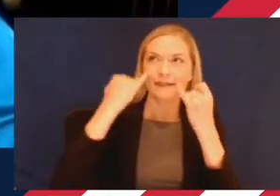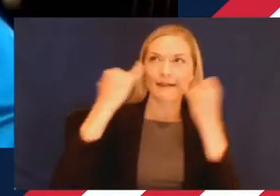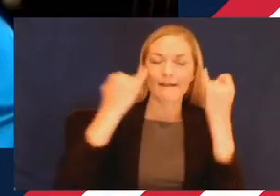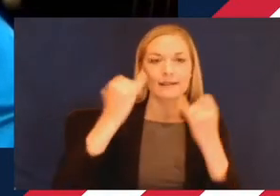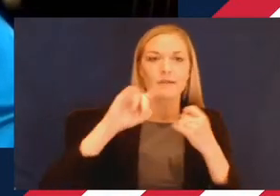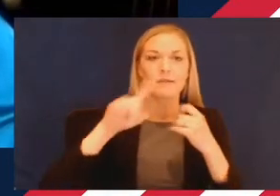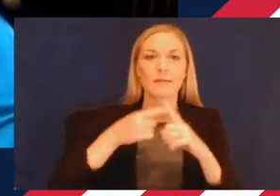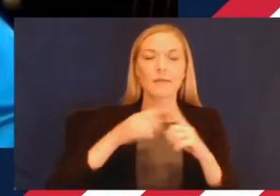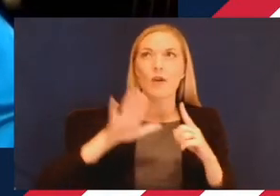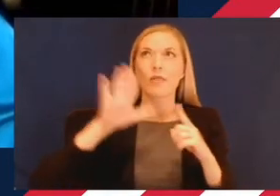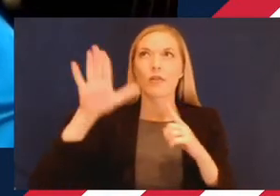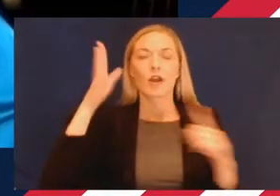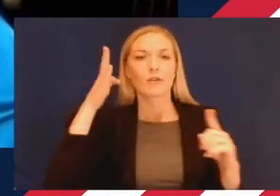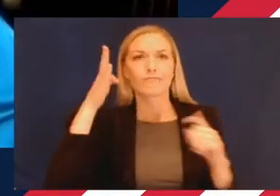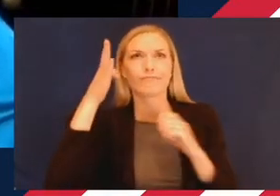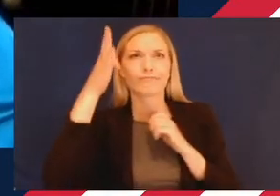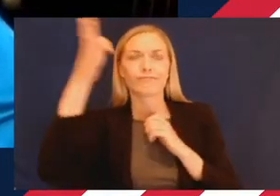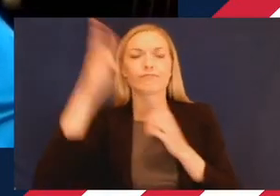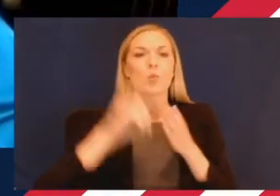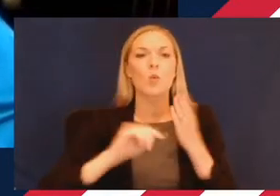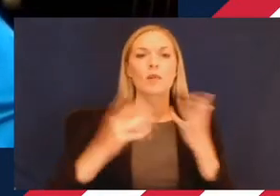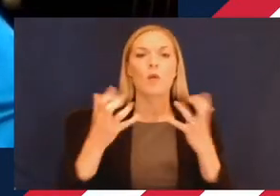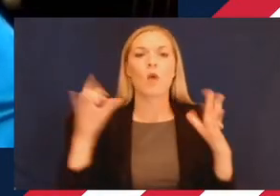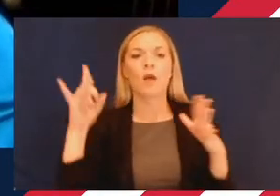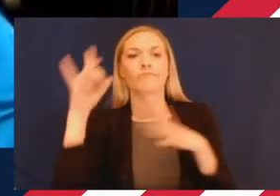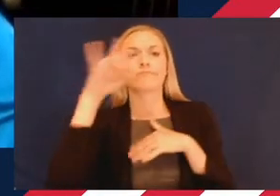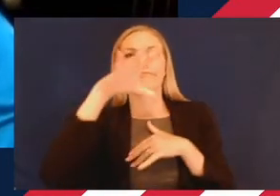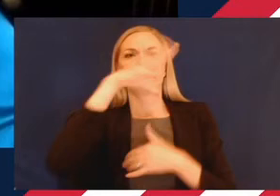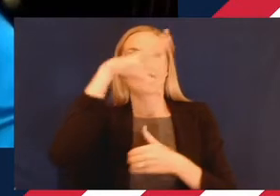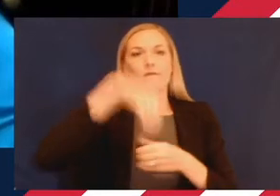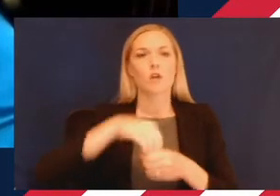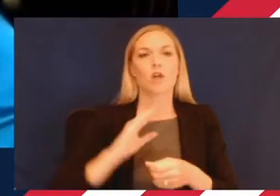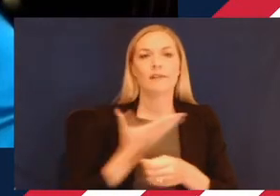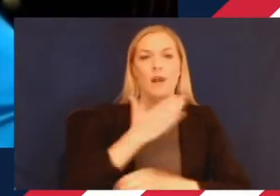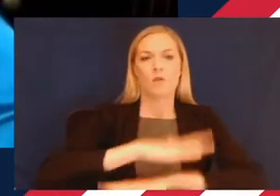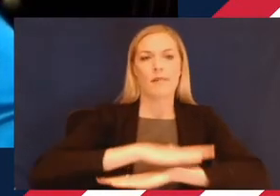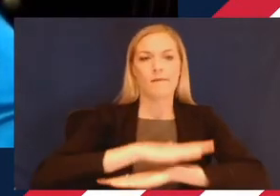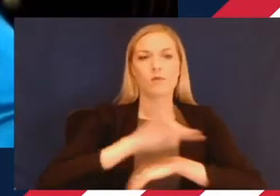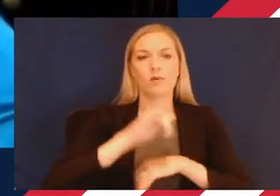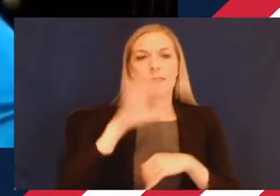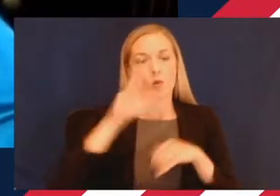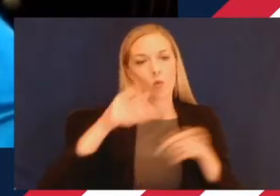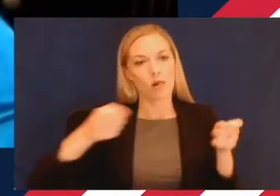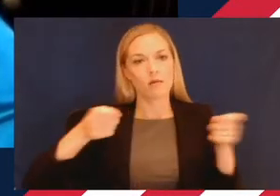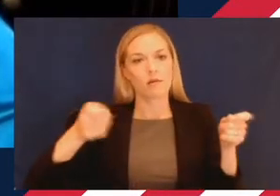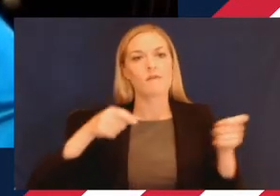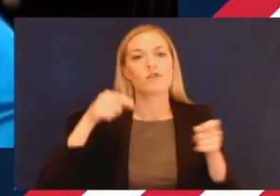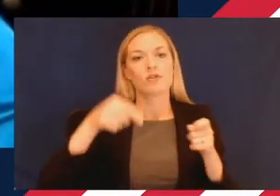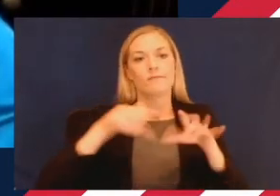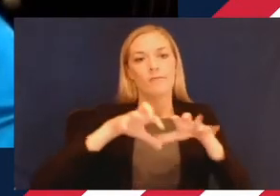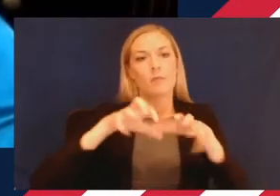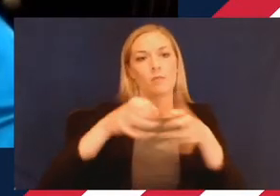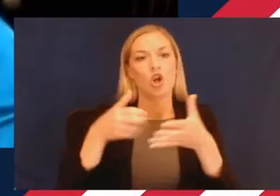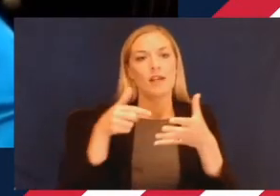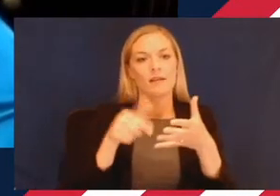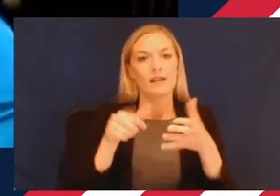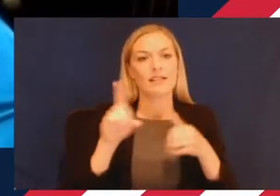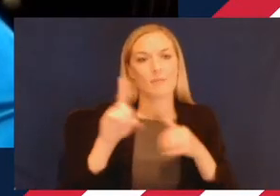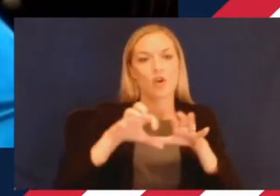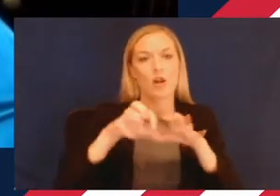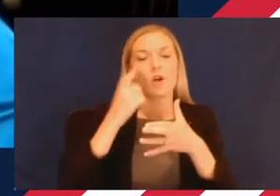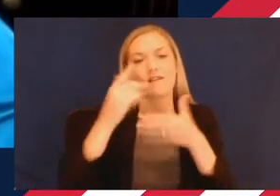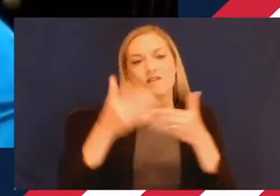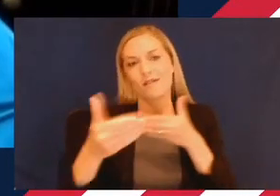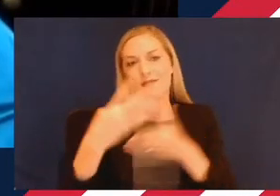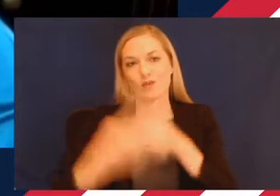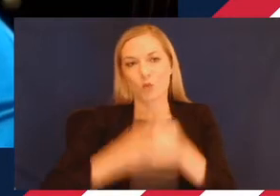govern our party for the next 4 years. Just today, the DNC announced our digital engagement to invite